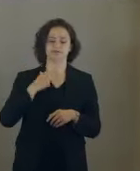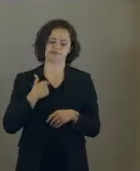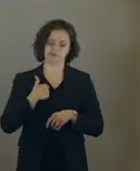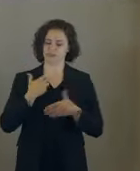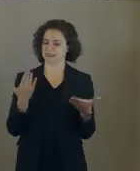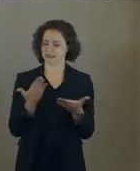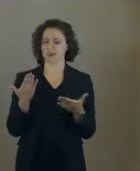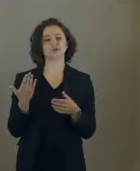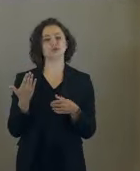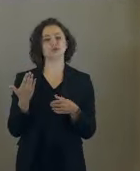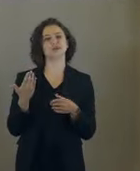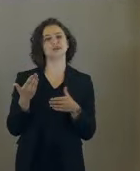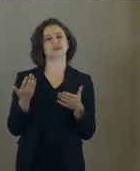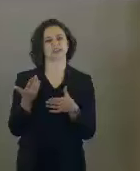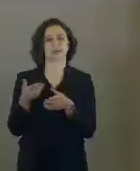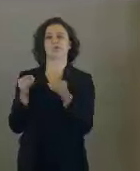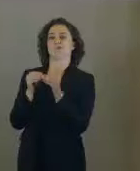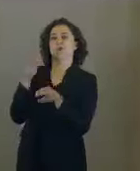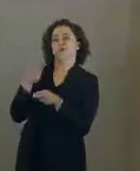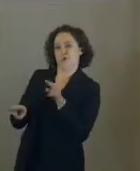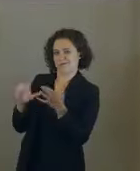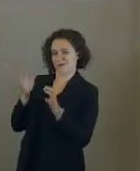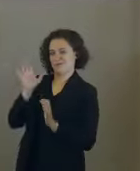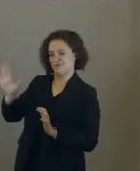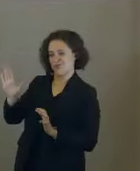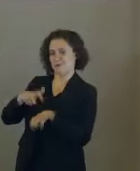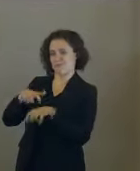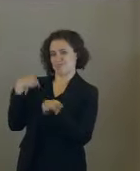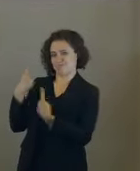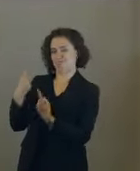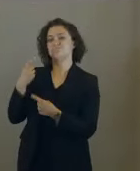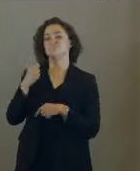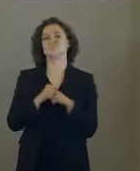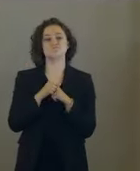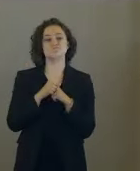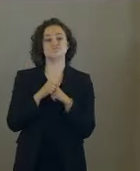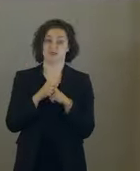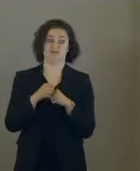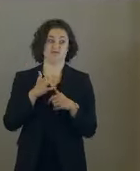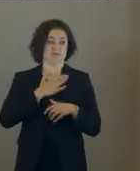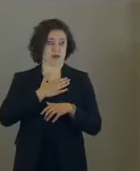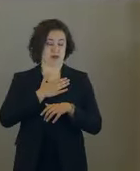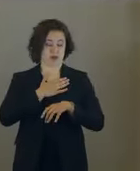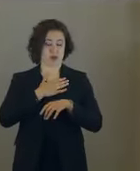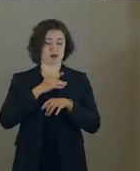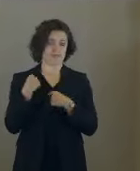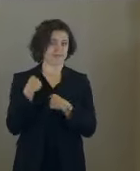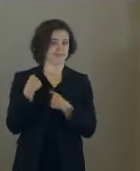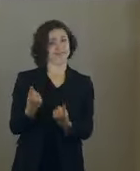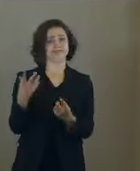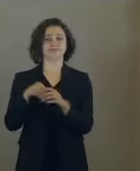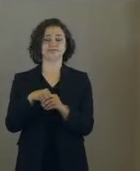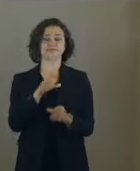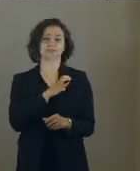years, fewer than you have. But in that entire time, in my role as a regular